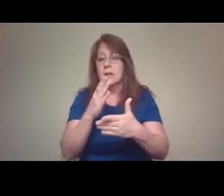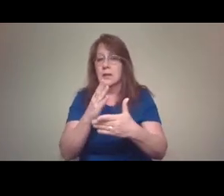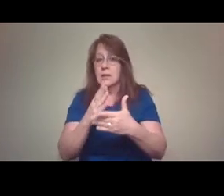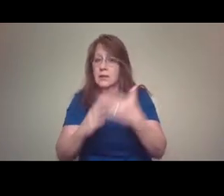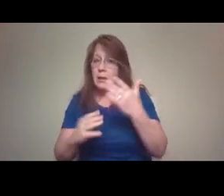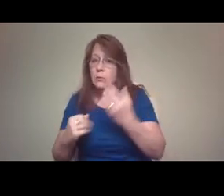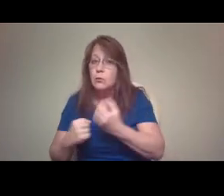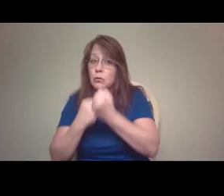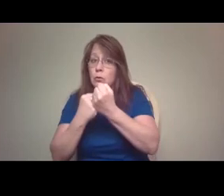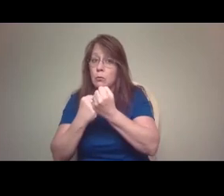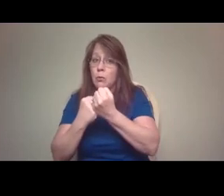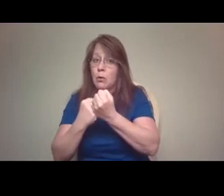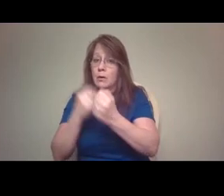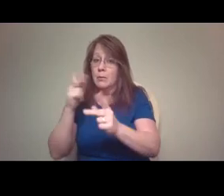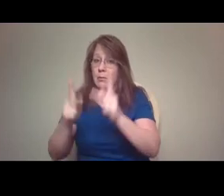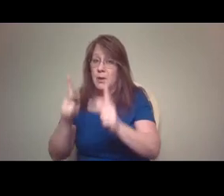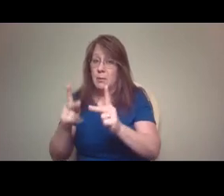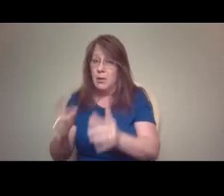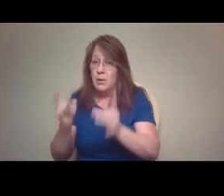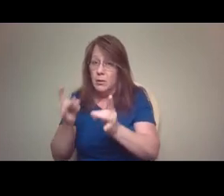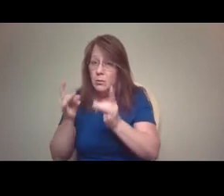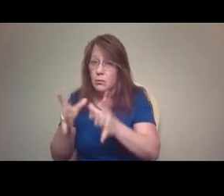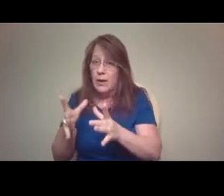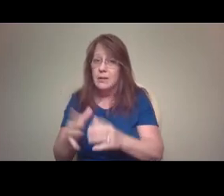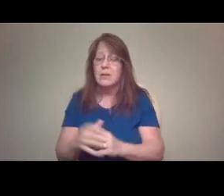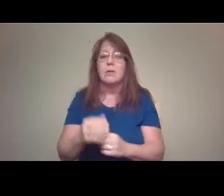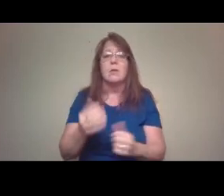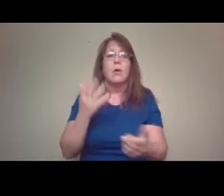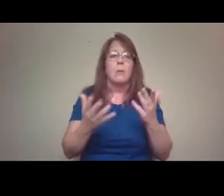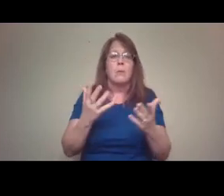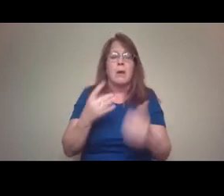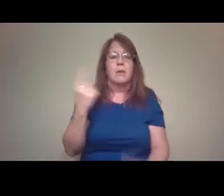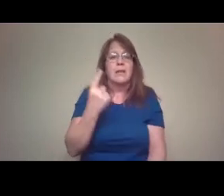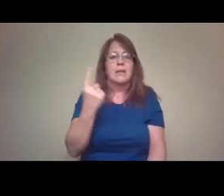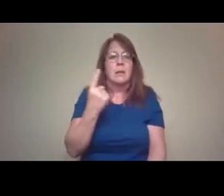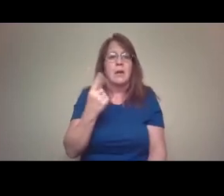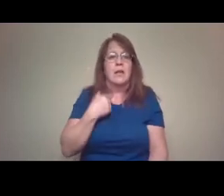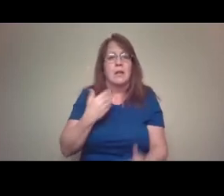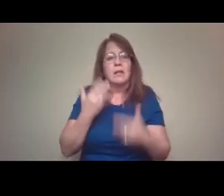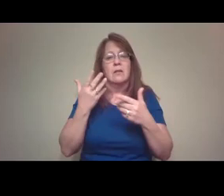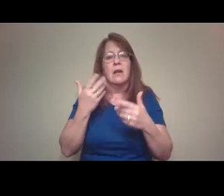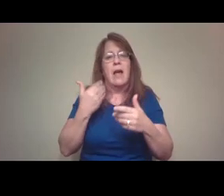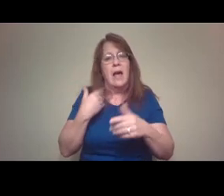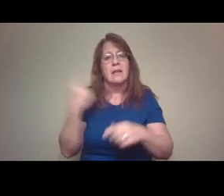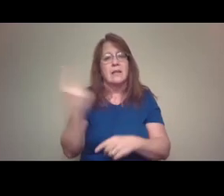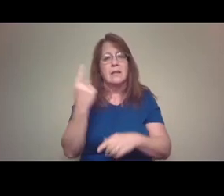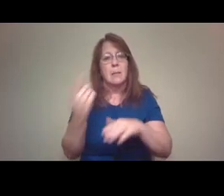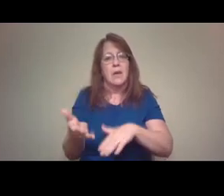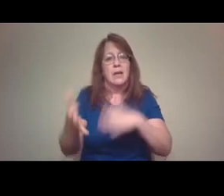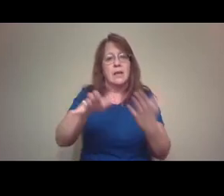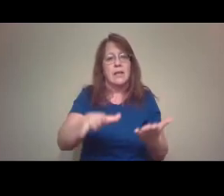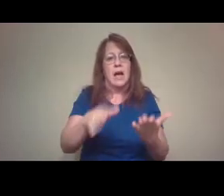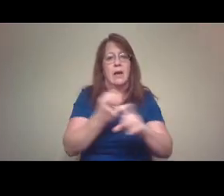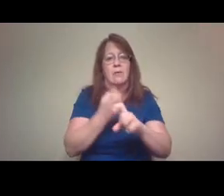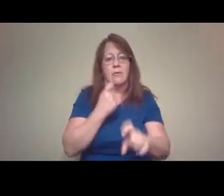support people in crisis, or maybe those of us who have lost a loved one to suicide. We recognize the emotion that